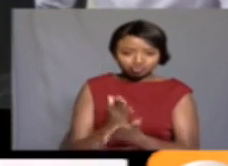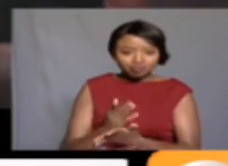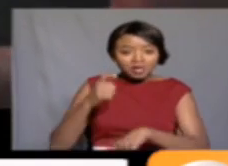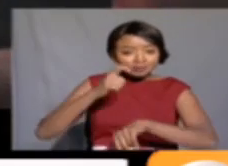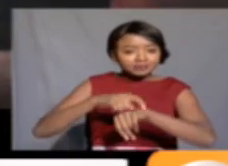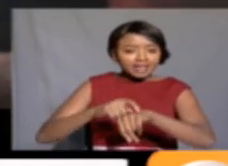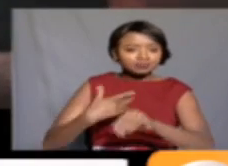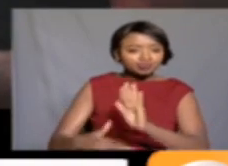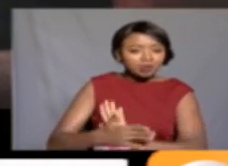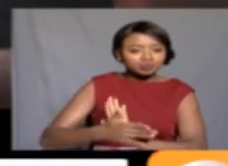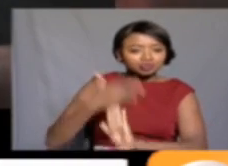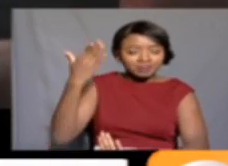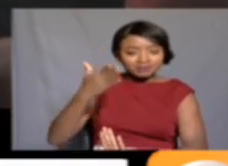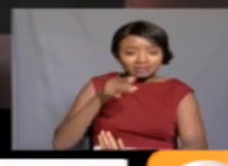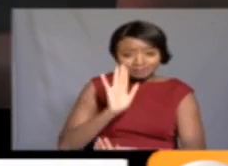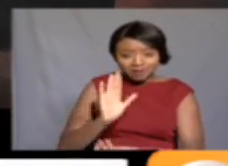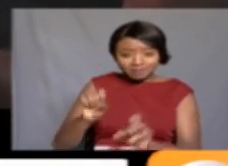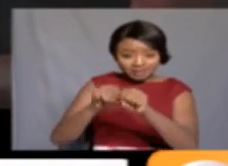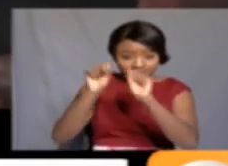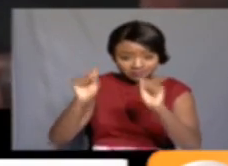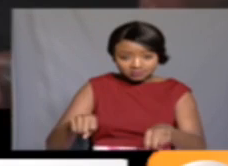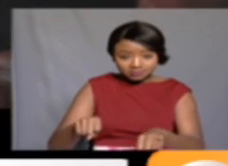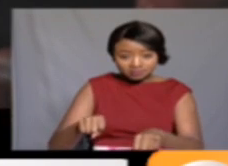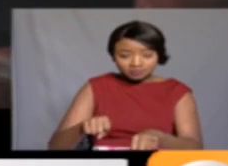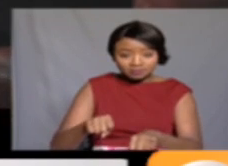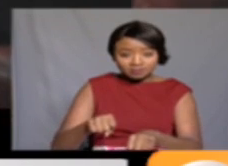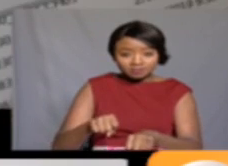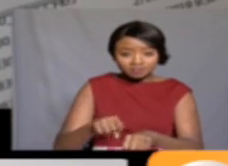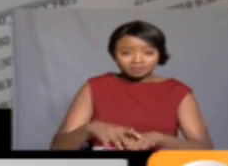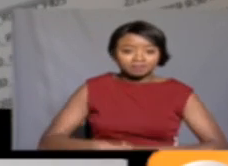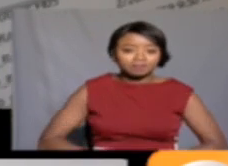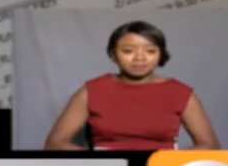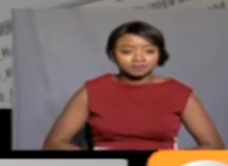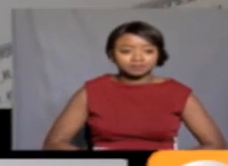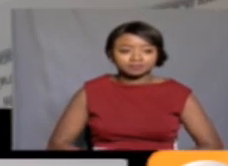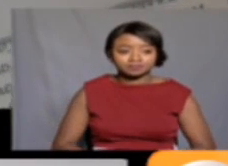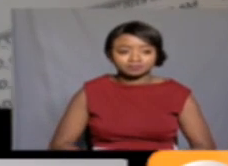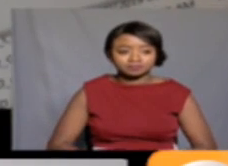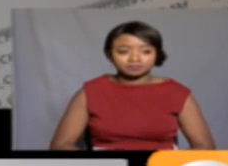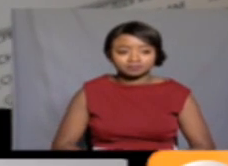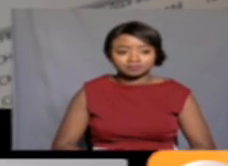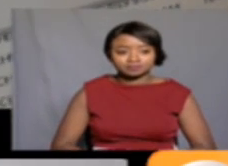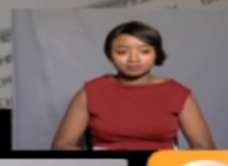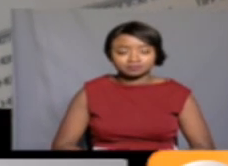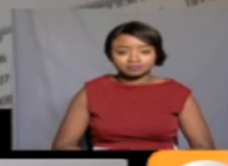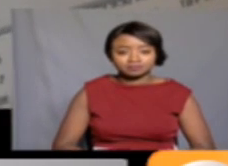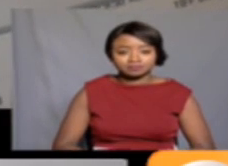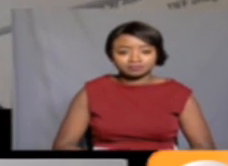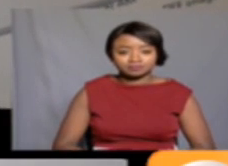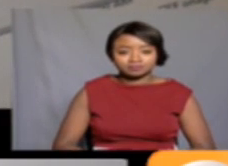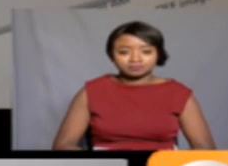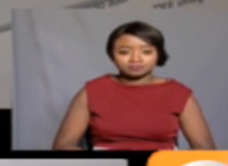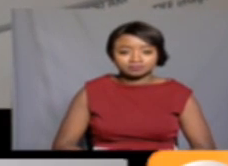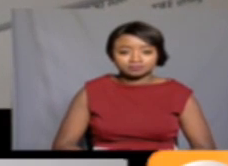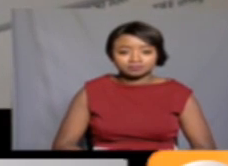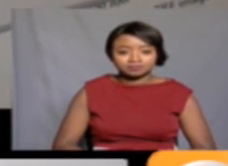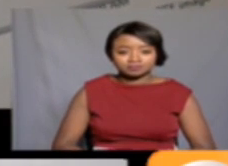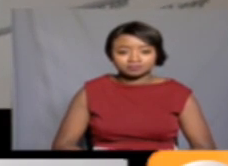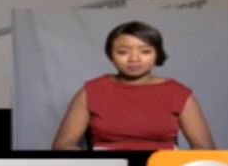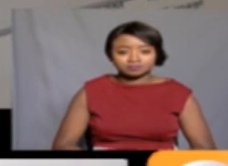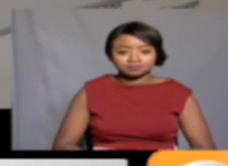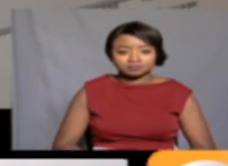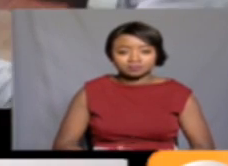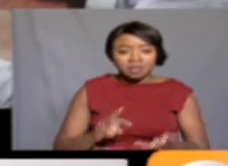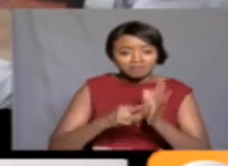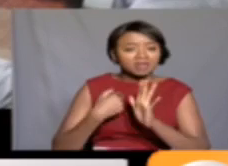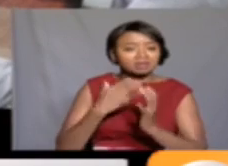automating this system to a detection and monitoring system. I will fully need a